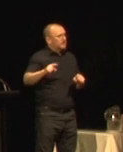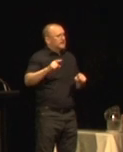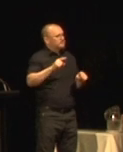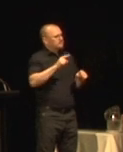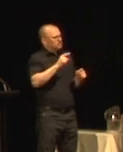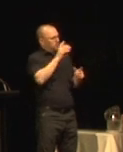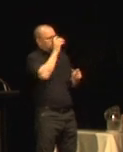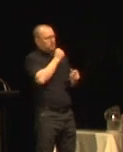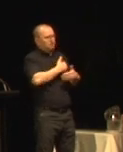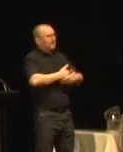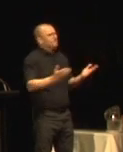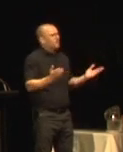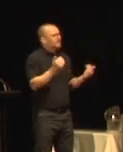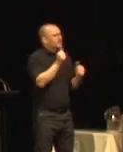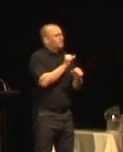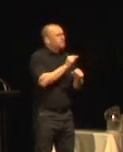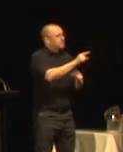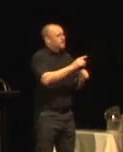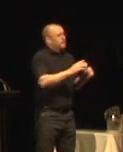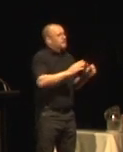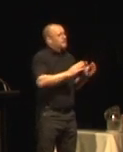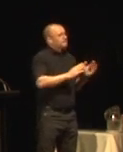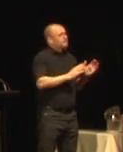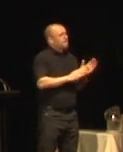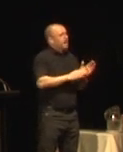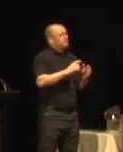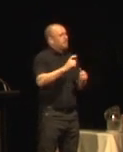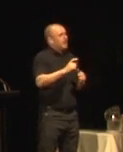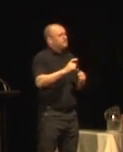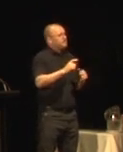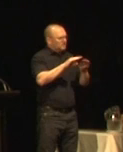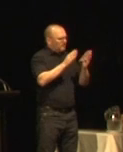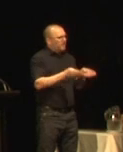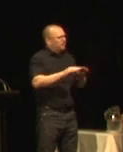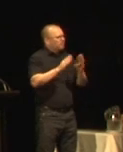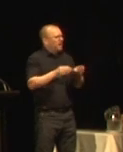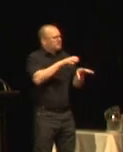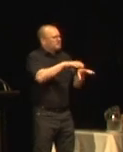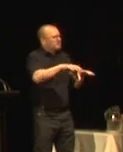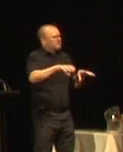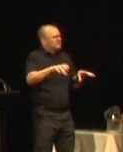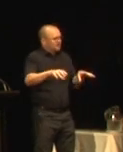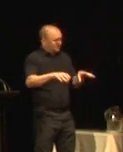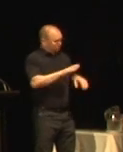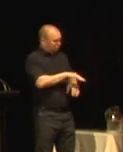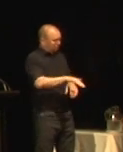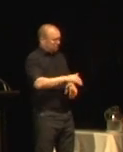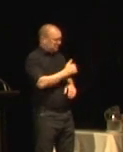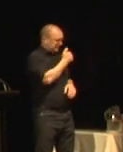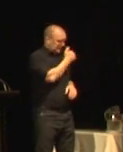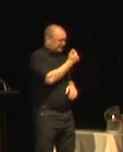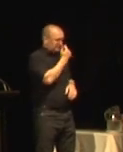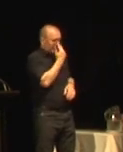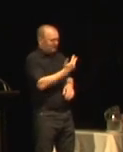as much about Earth 7 as every Nobel scientist on Earth. And this is a straight play, if you've been in this sector for long, if you've been